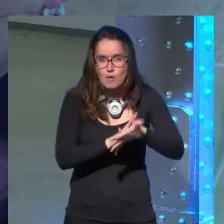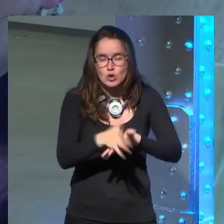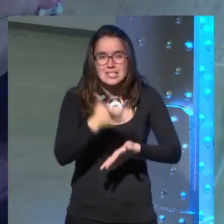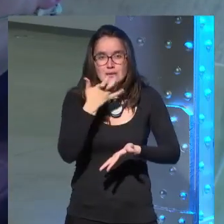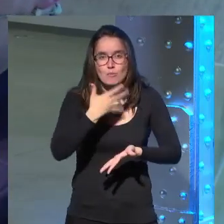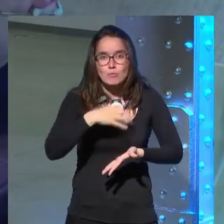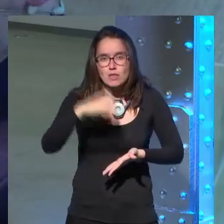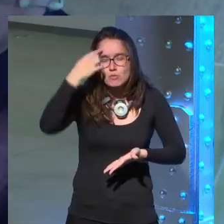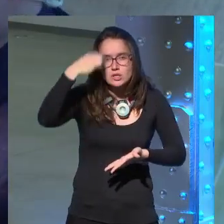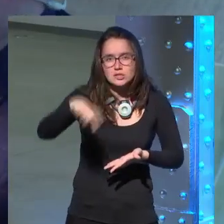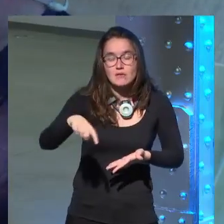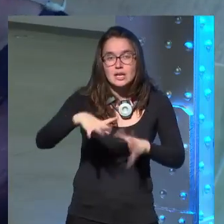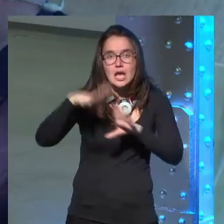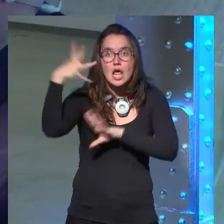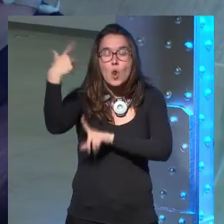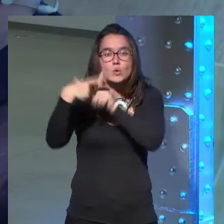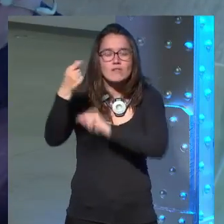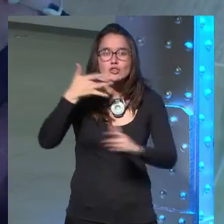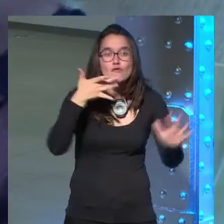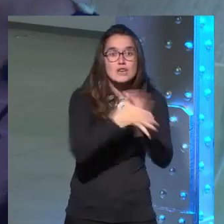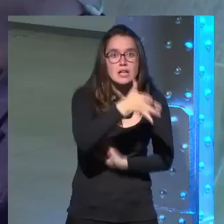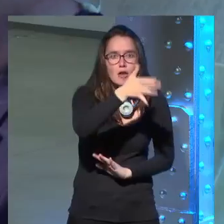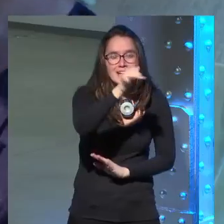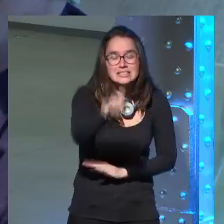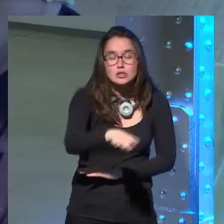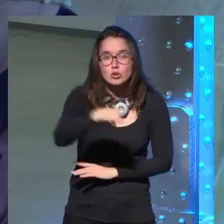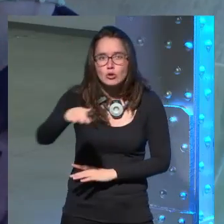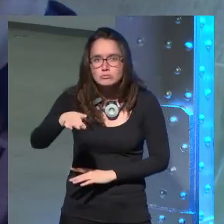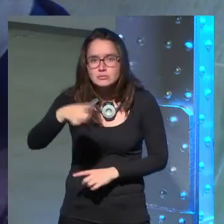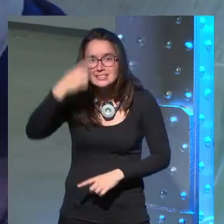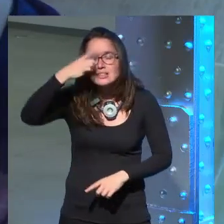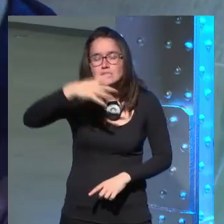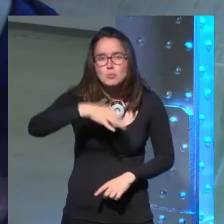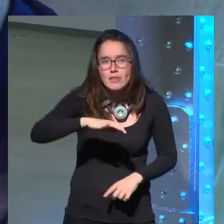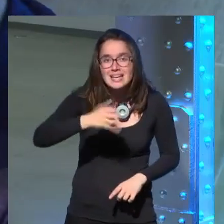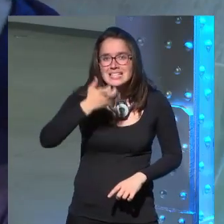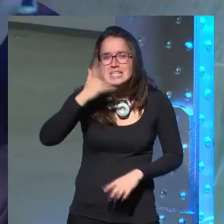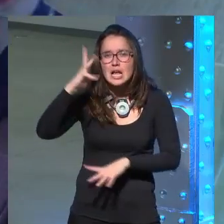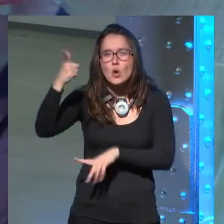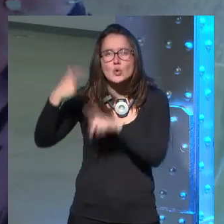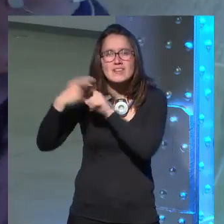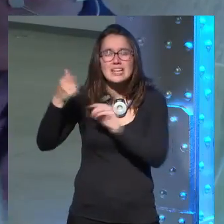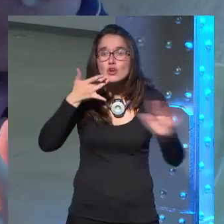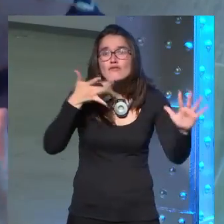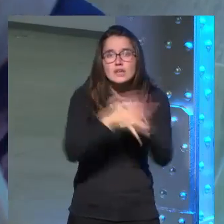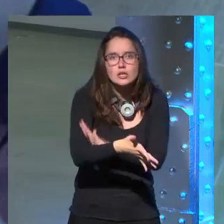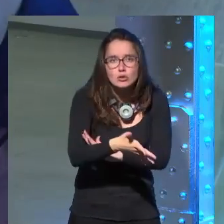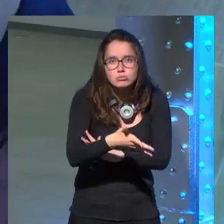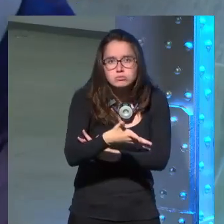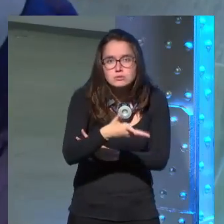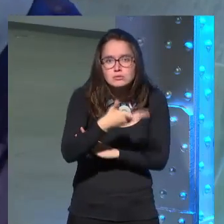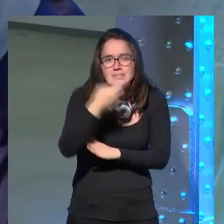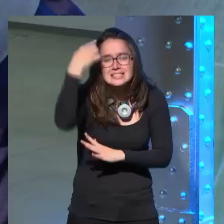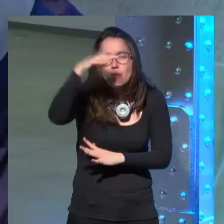is infinite. Now that seems, if it is infinite, how could we ever know because